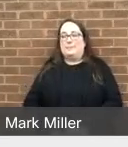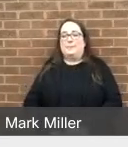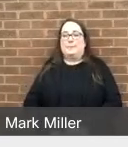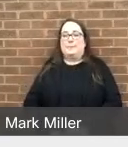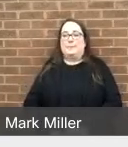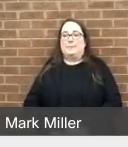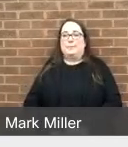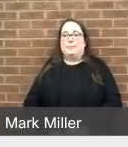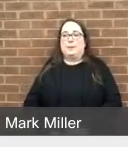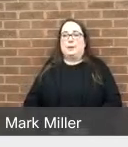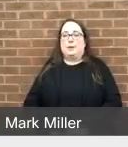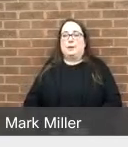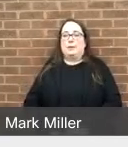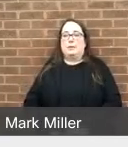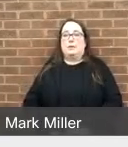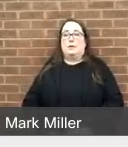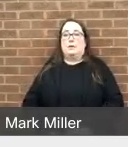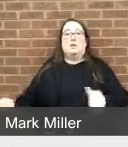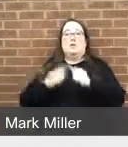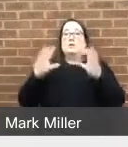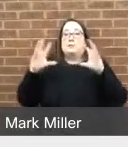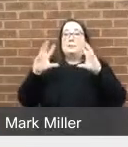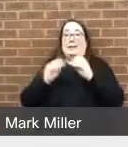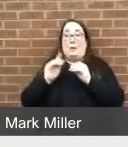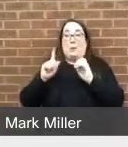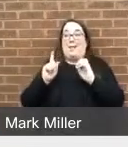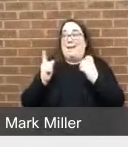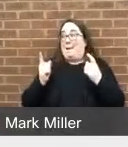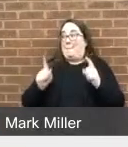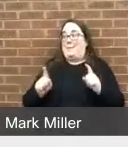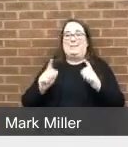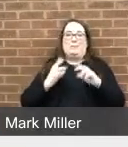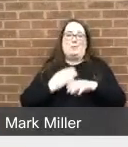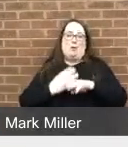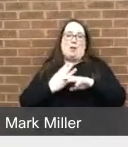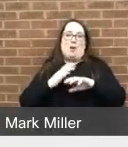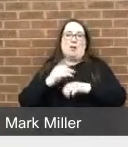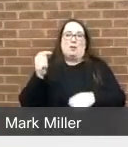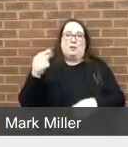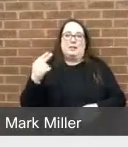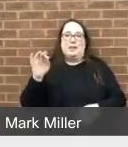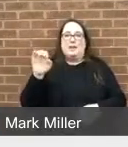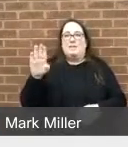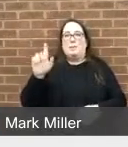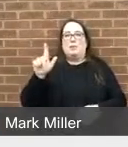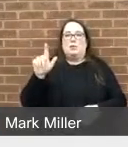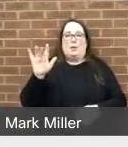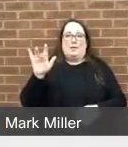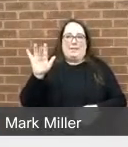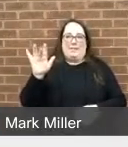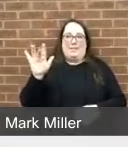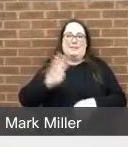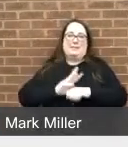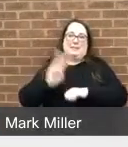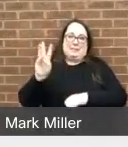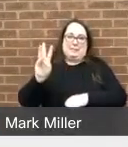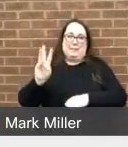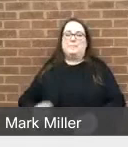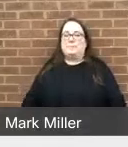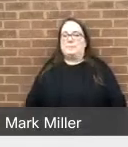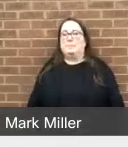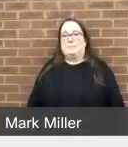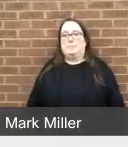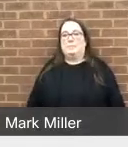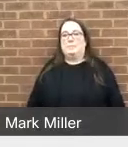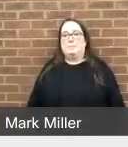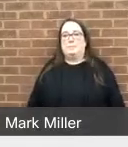The inaugural work group meeting will actually take place virtually on Thursday, February 25th at 6 p.m. This meeting